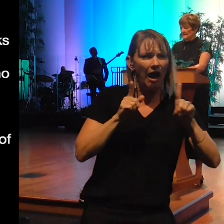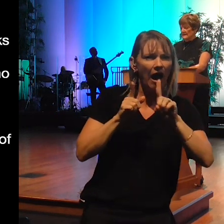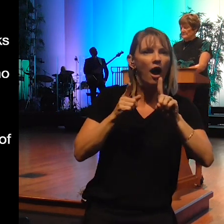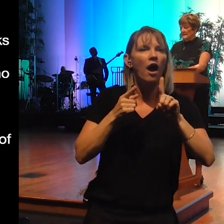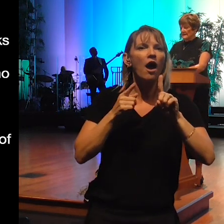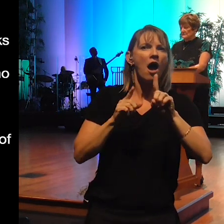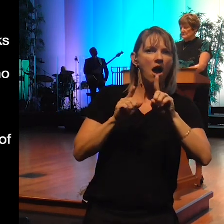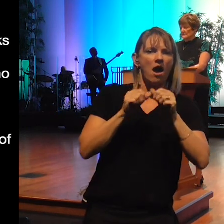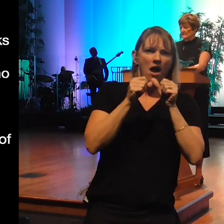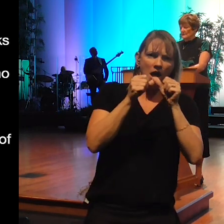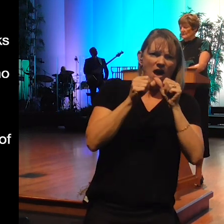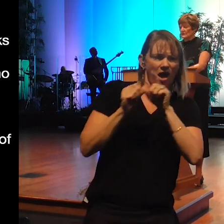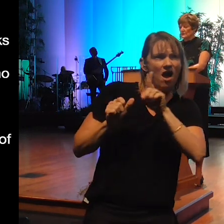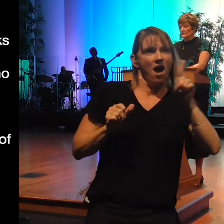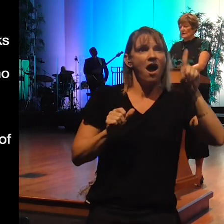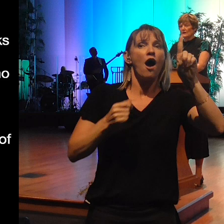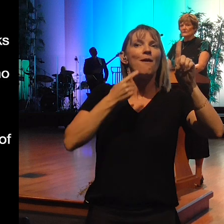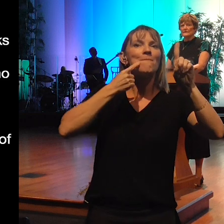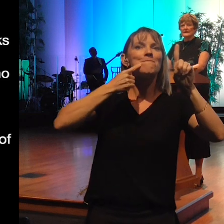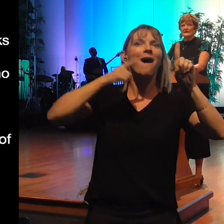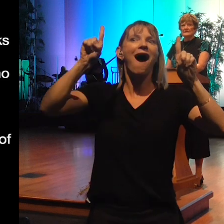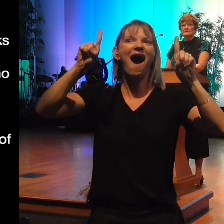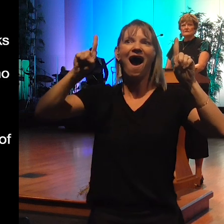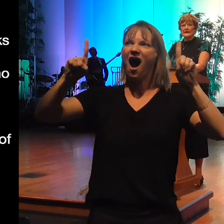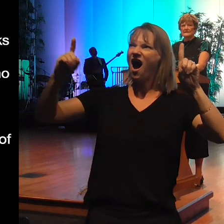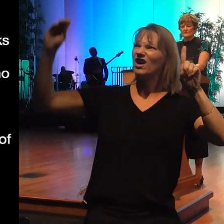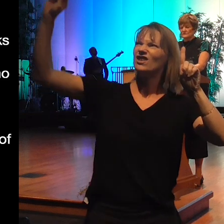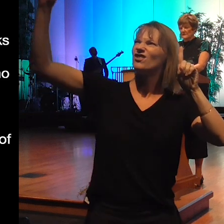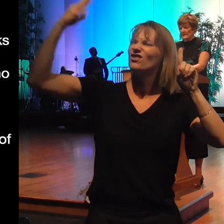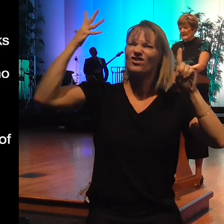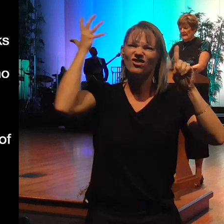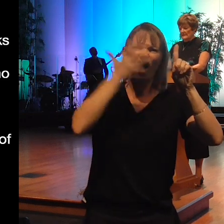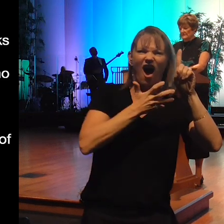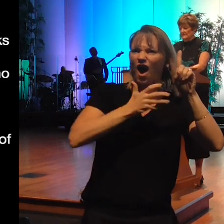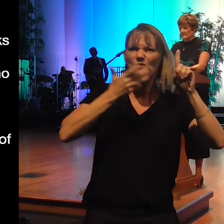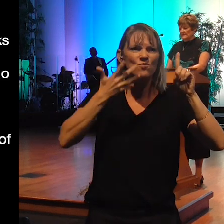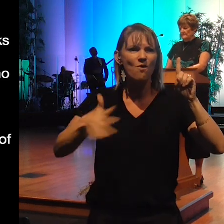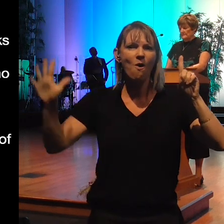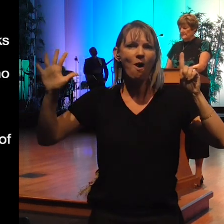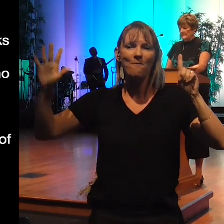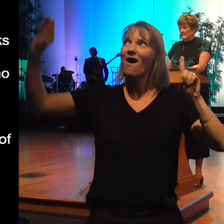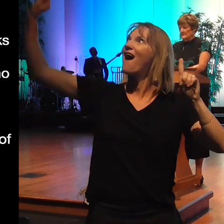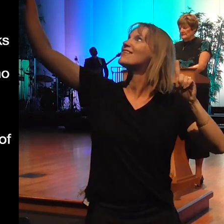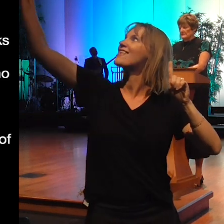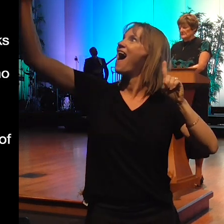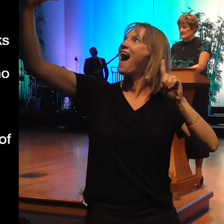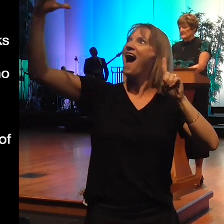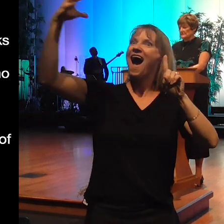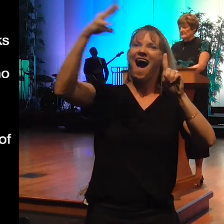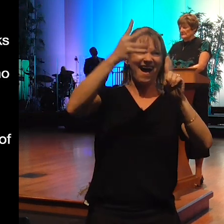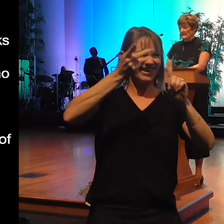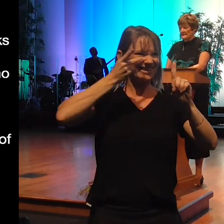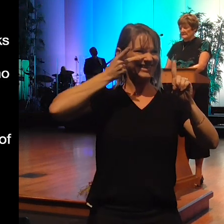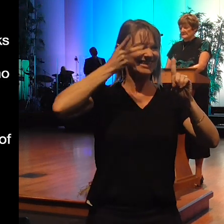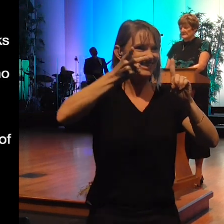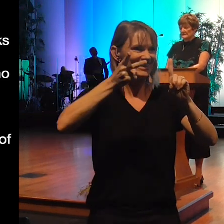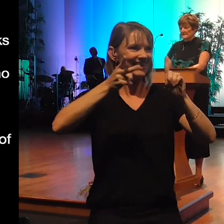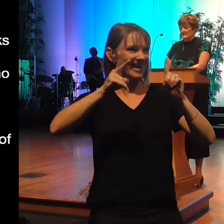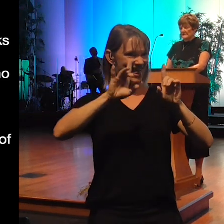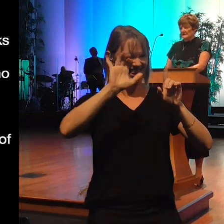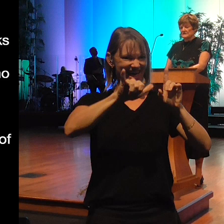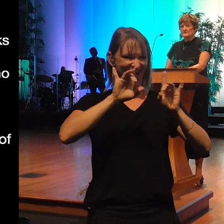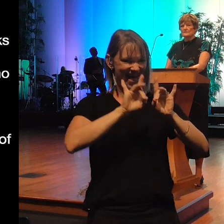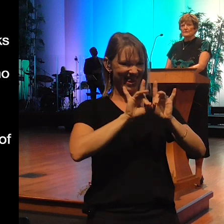an apex where no longer any shadows are cast. This is the